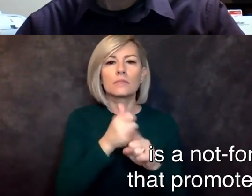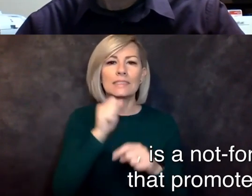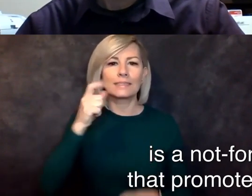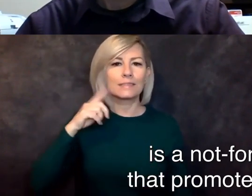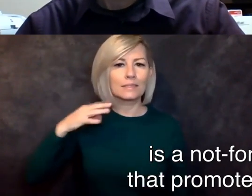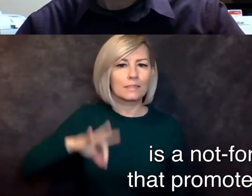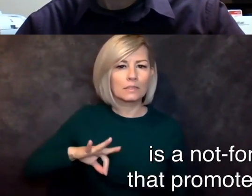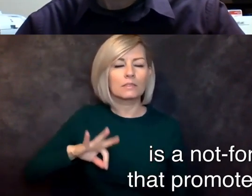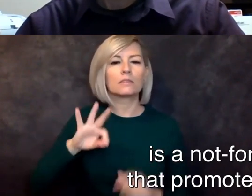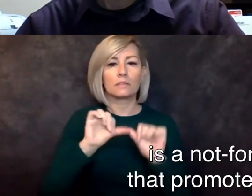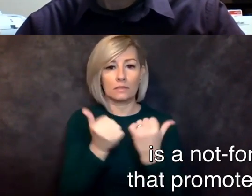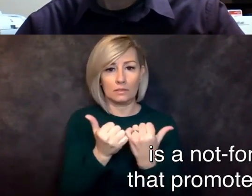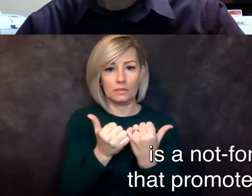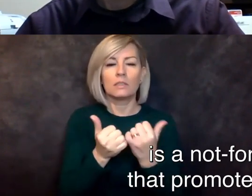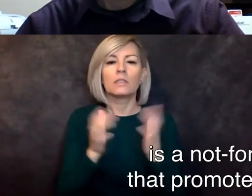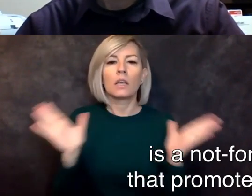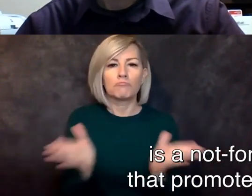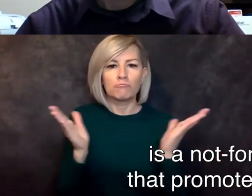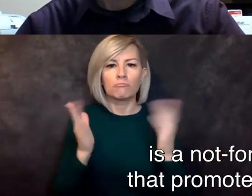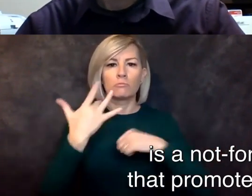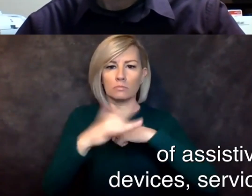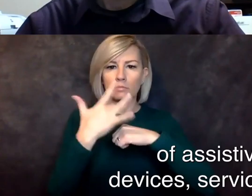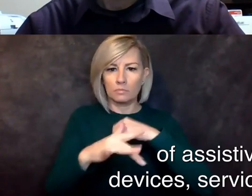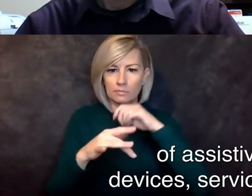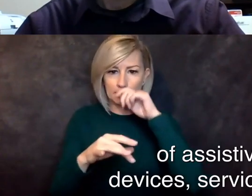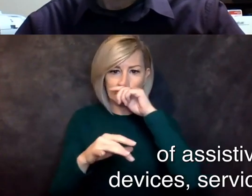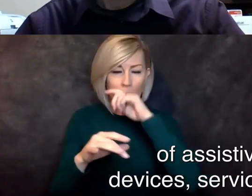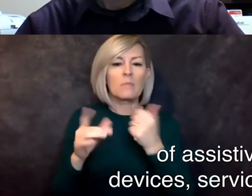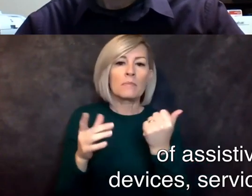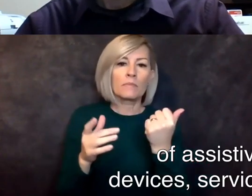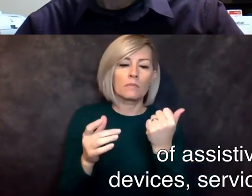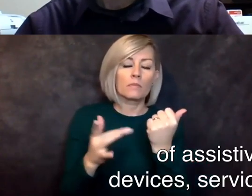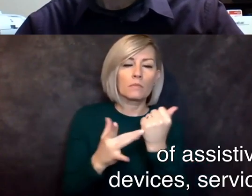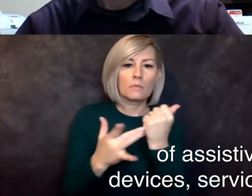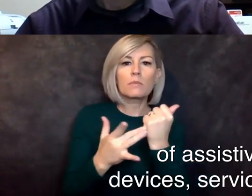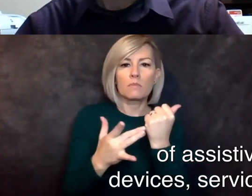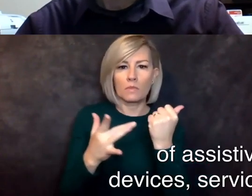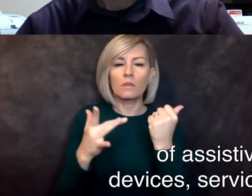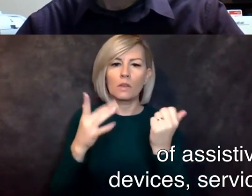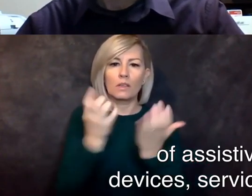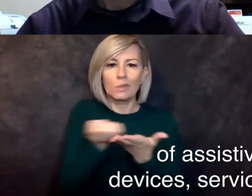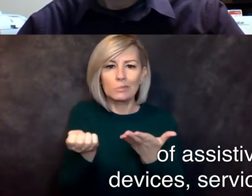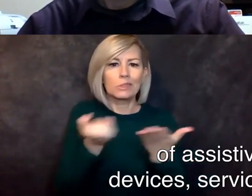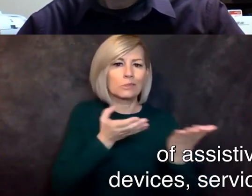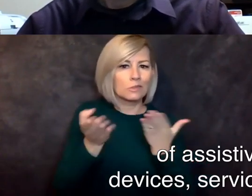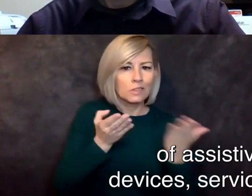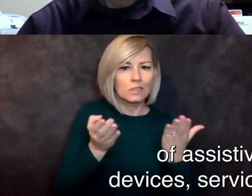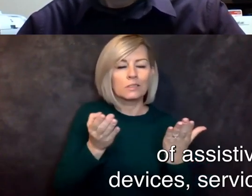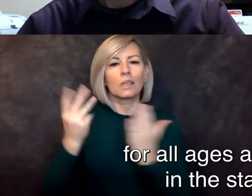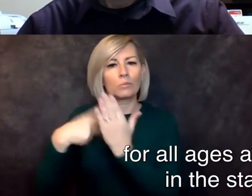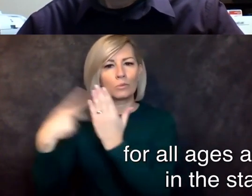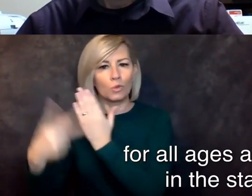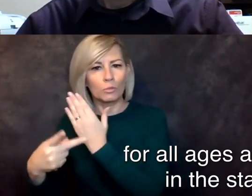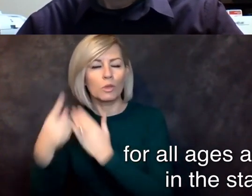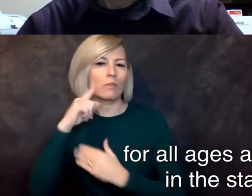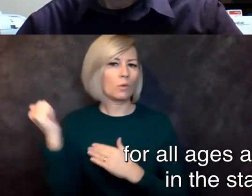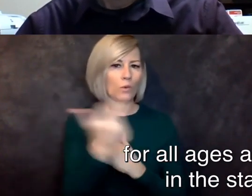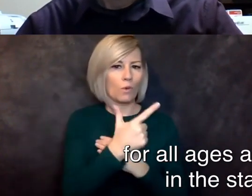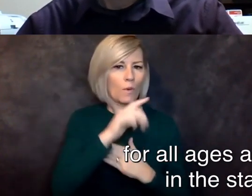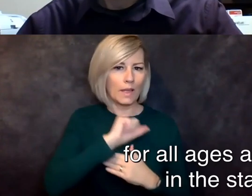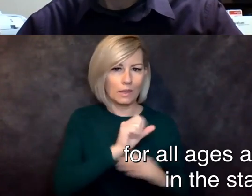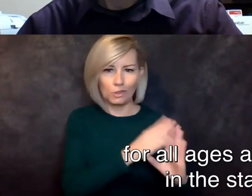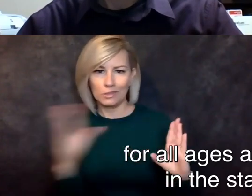agency that promotes the availability of assistive technology devices, services, and programs for all ages